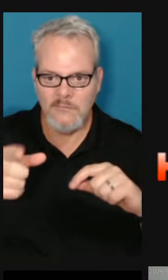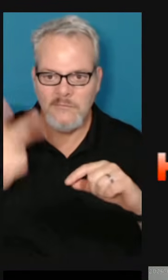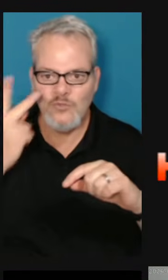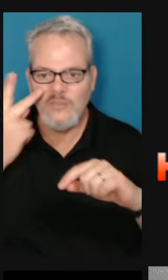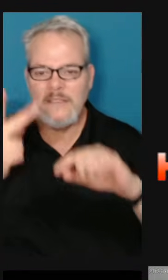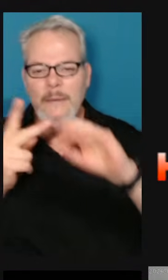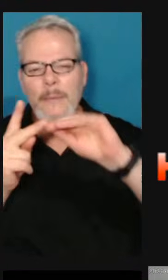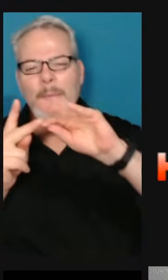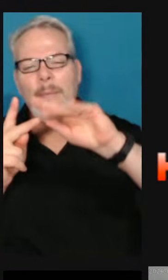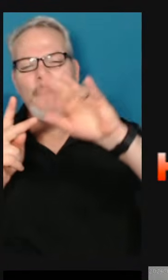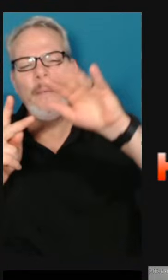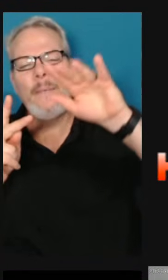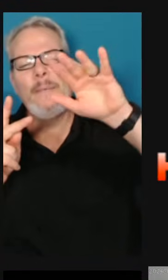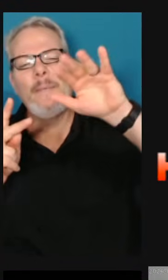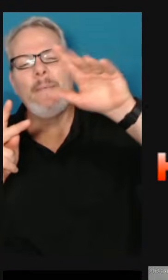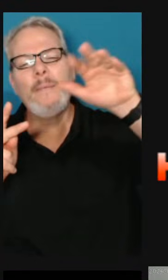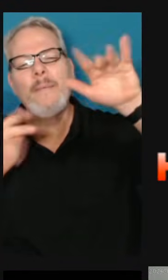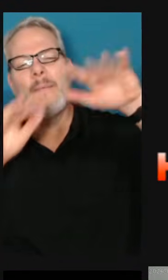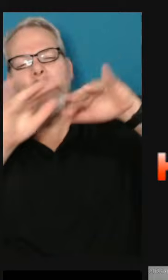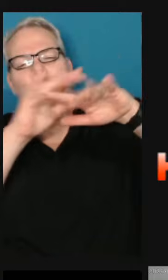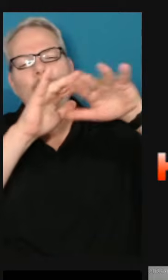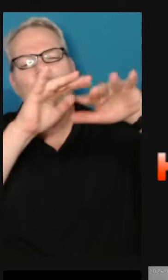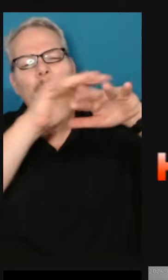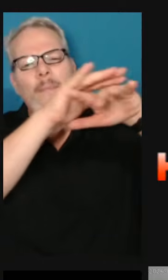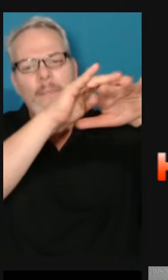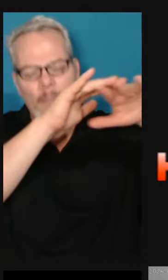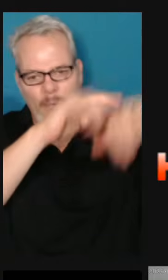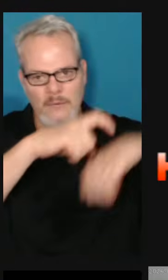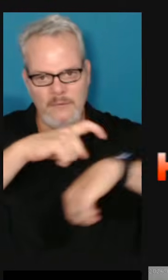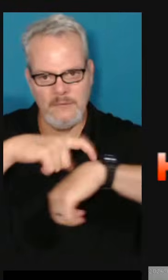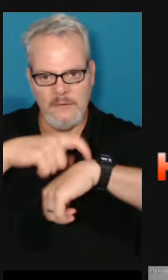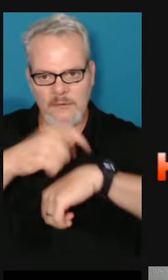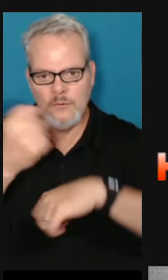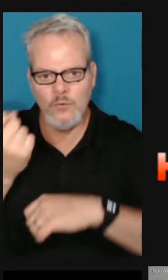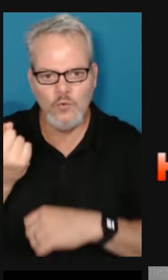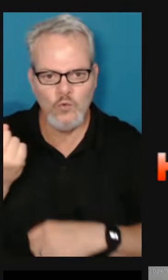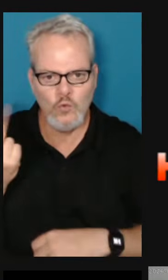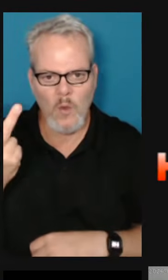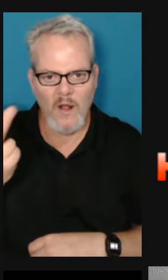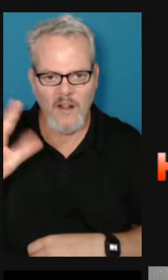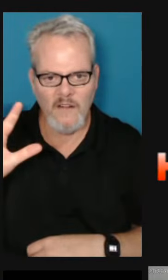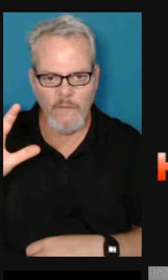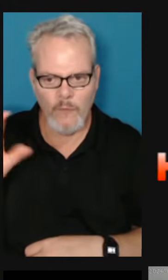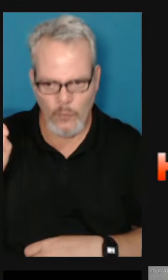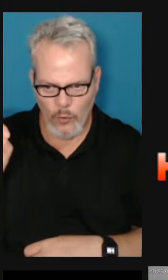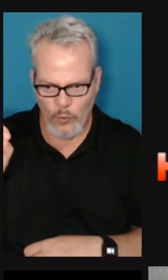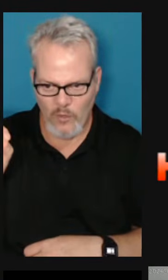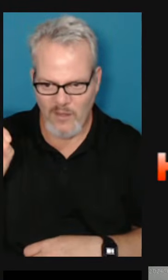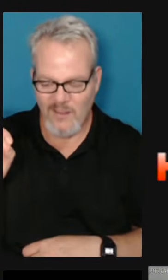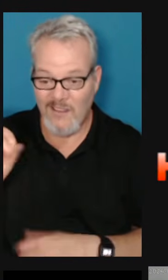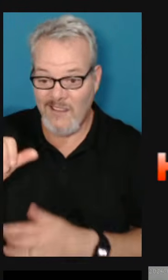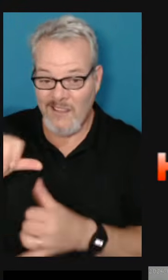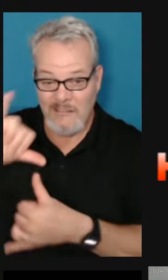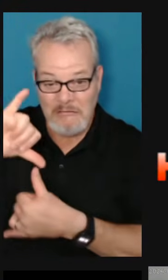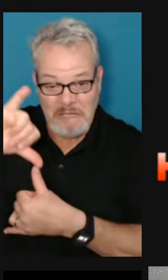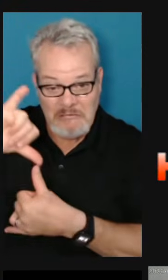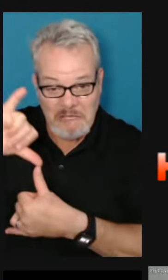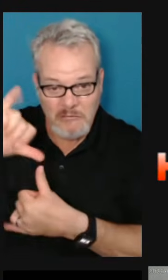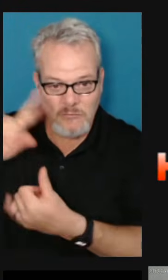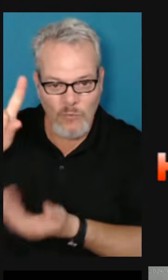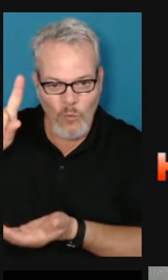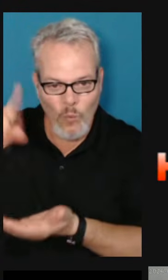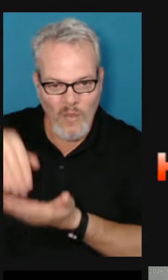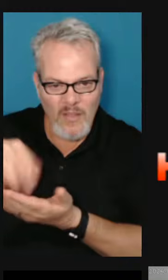but close at around 12:30. Fountain heights reported close to 1,600 feet, sometime around